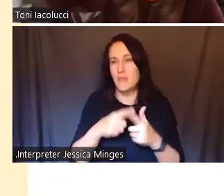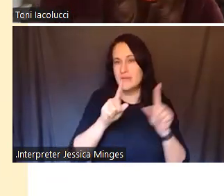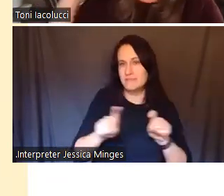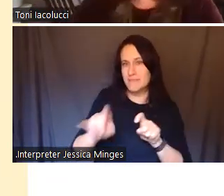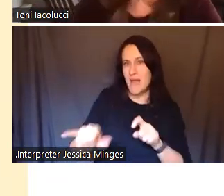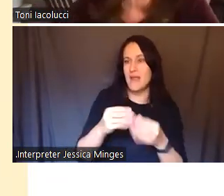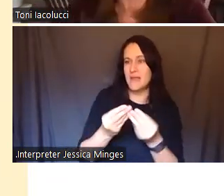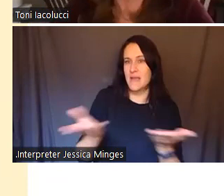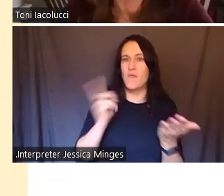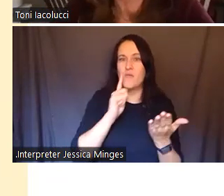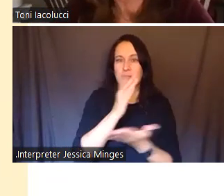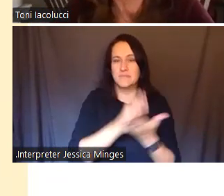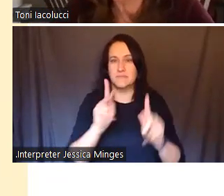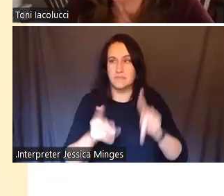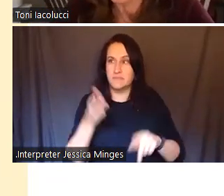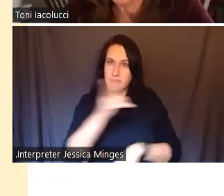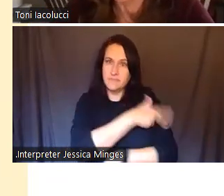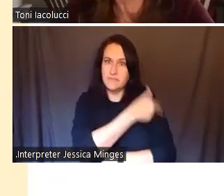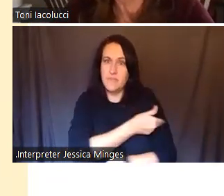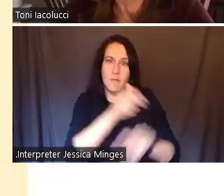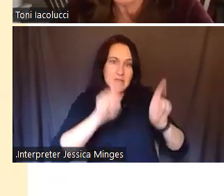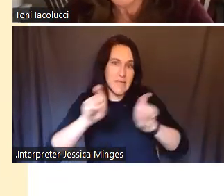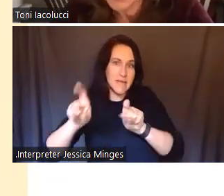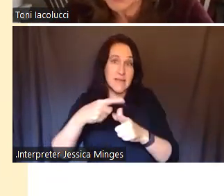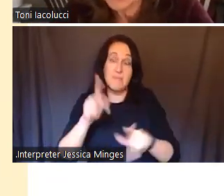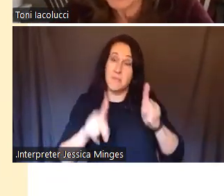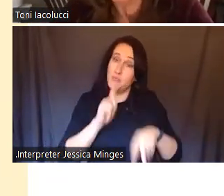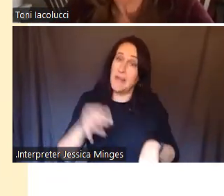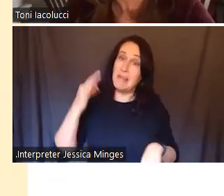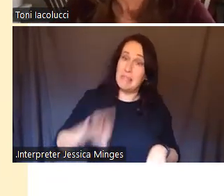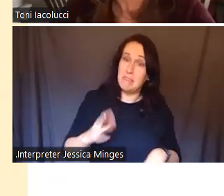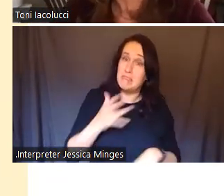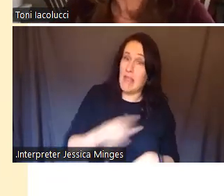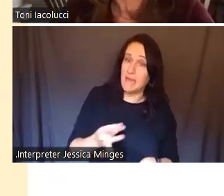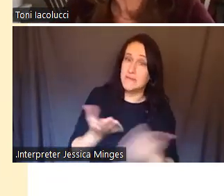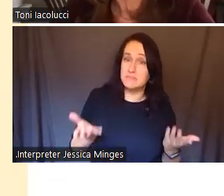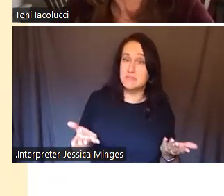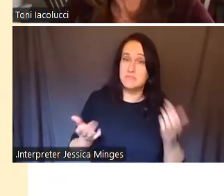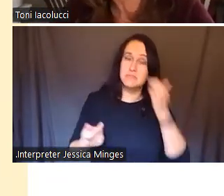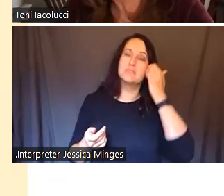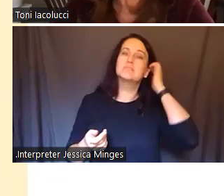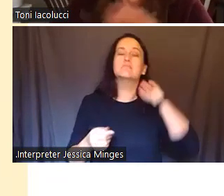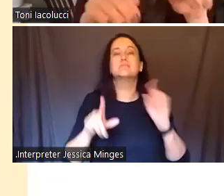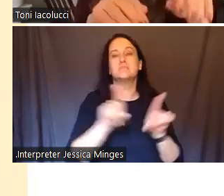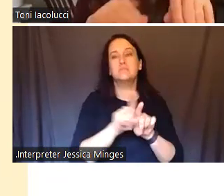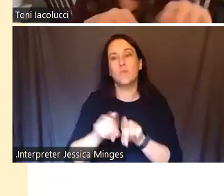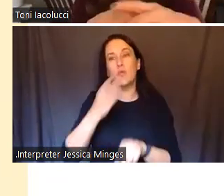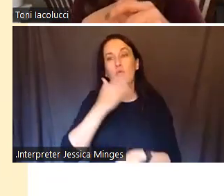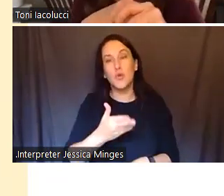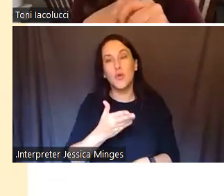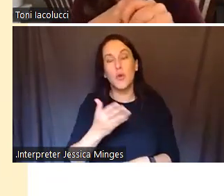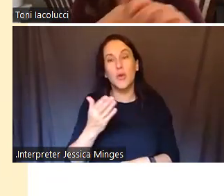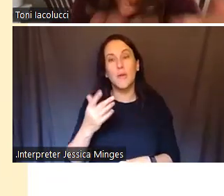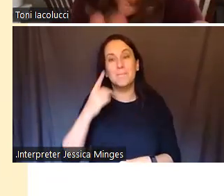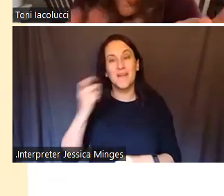to some folks in hospitals to give it a try, and people really like them. They're also good because what you could